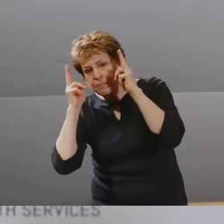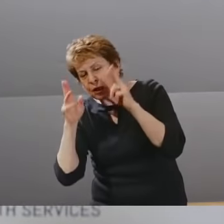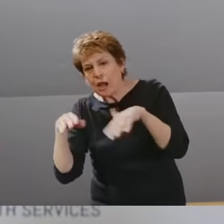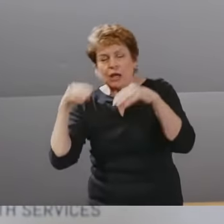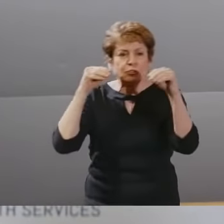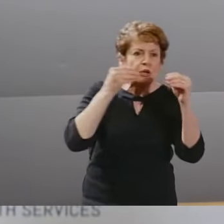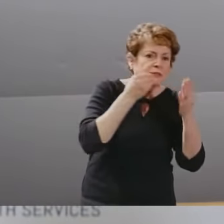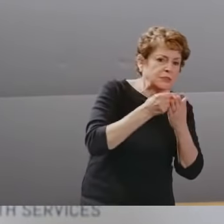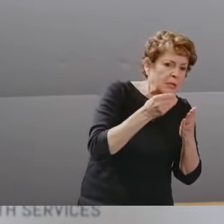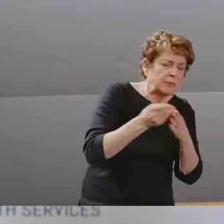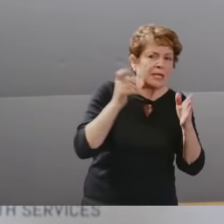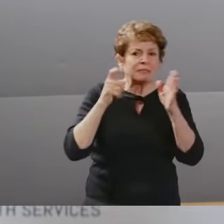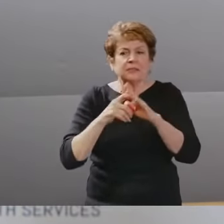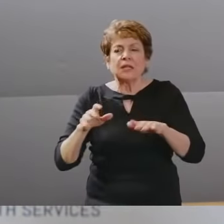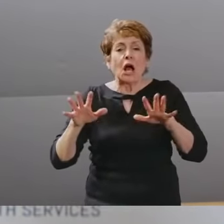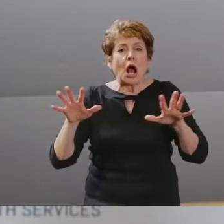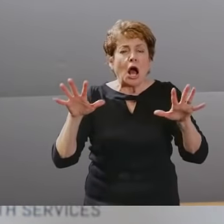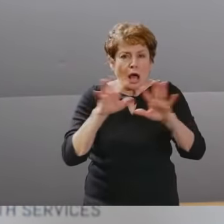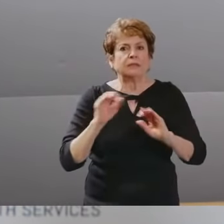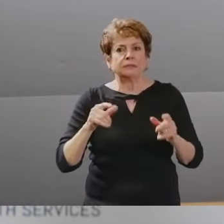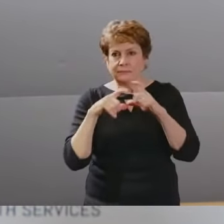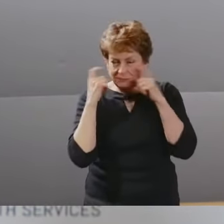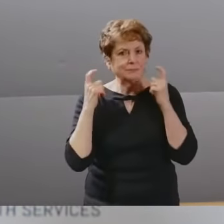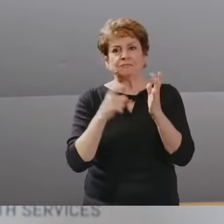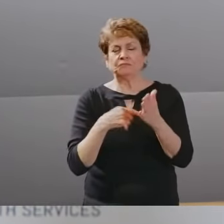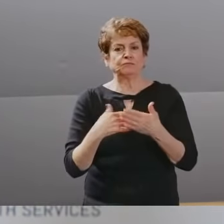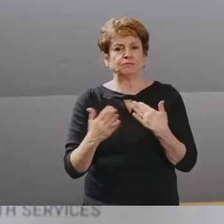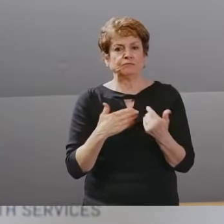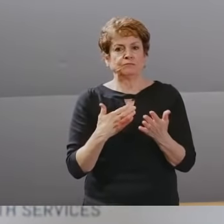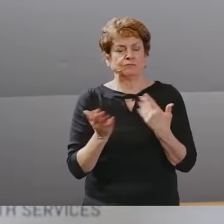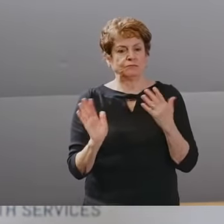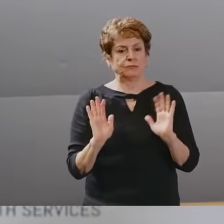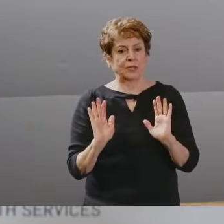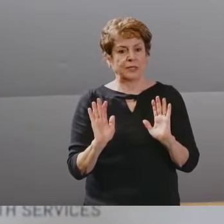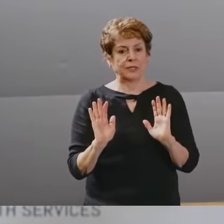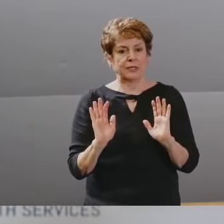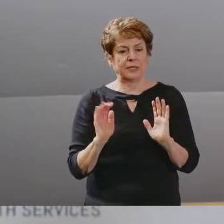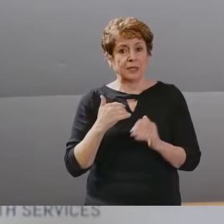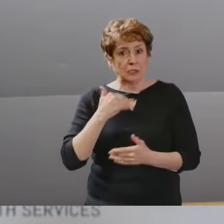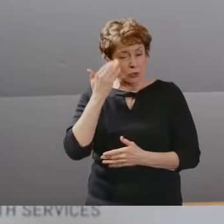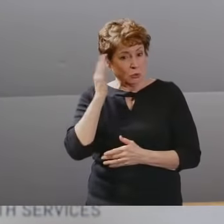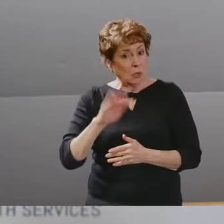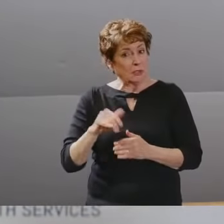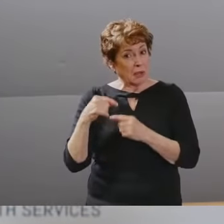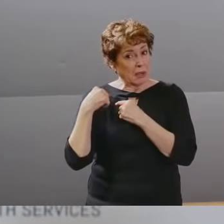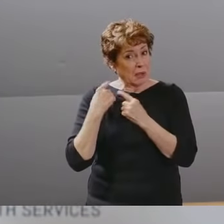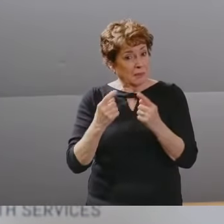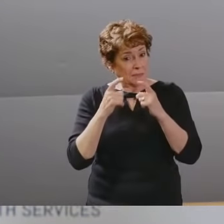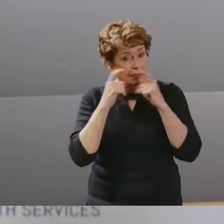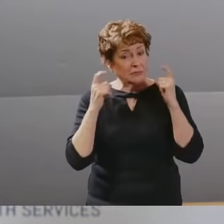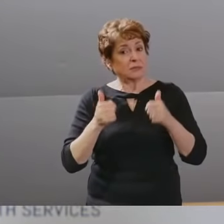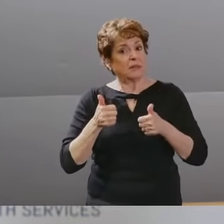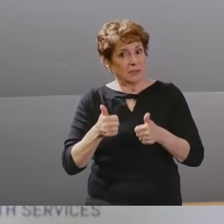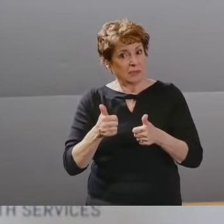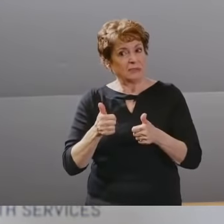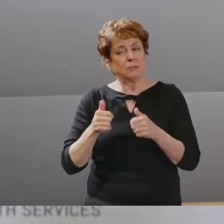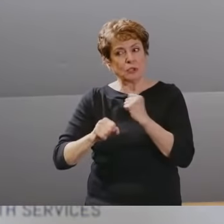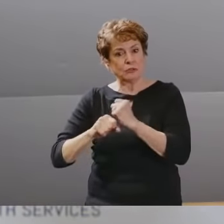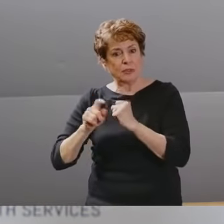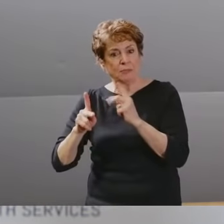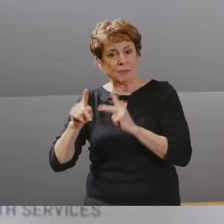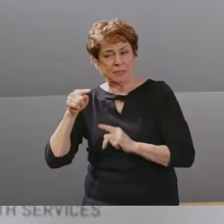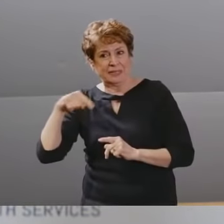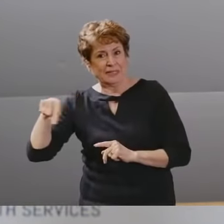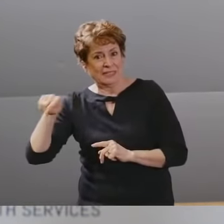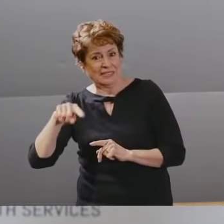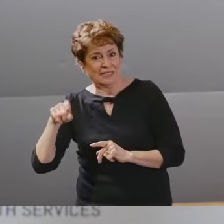more. We've known for a while that a mask protects others, but a new study